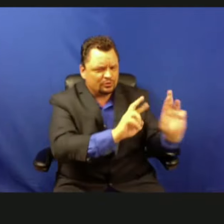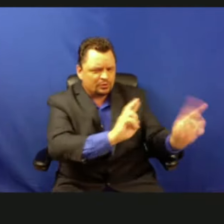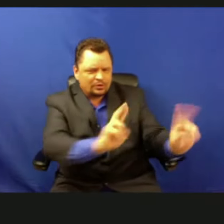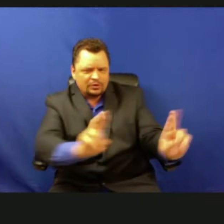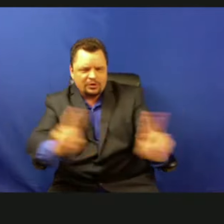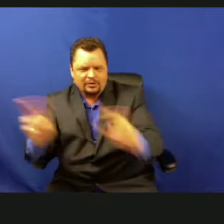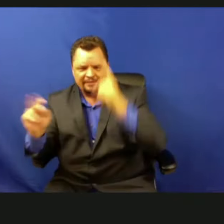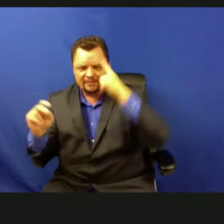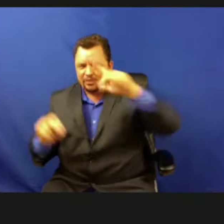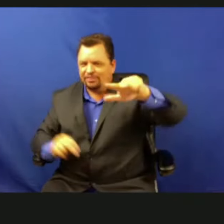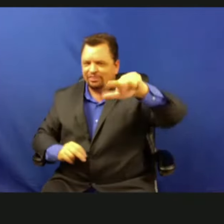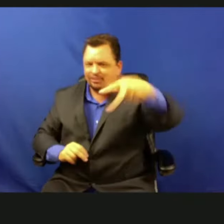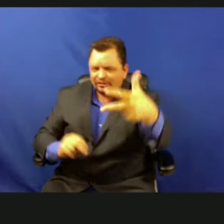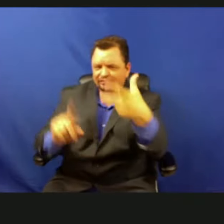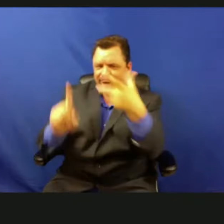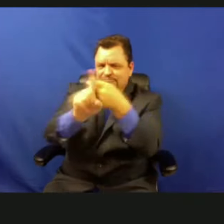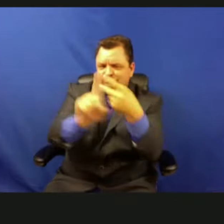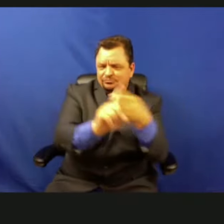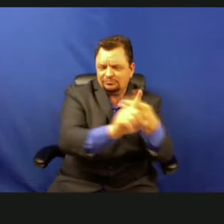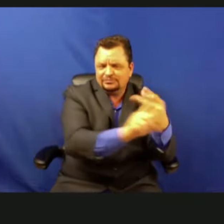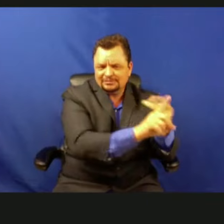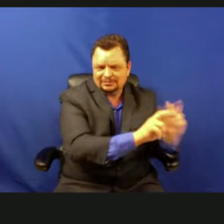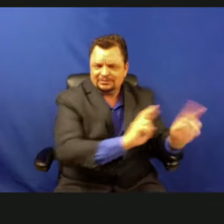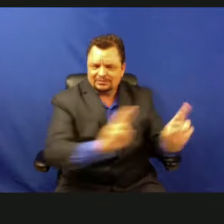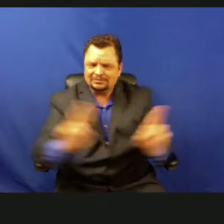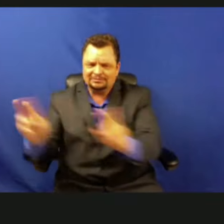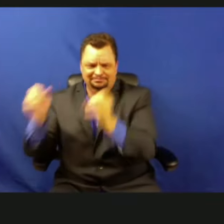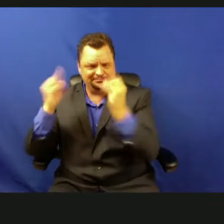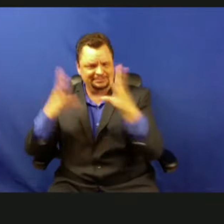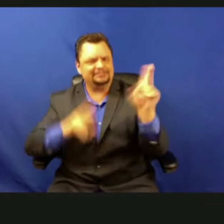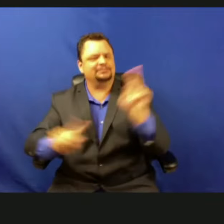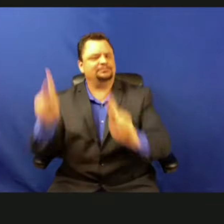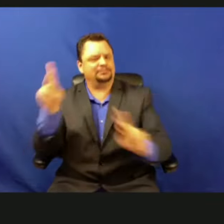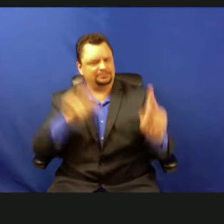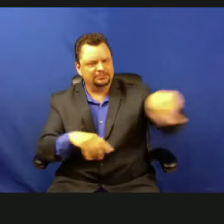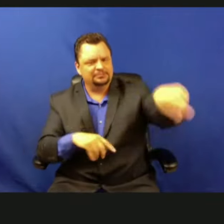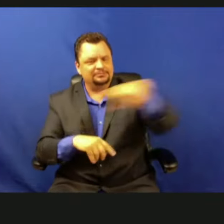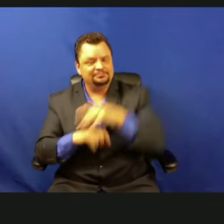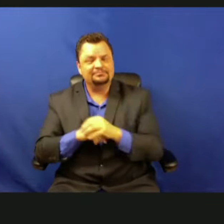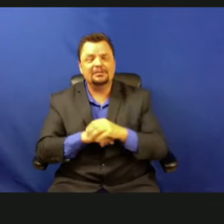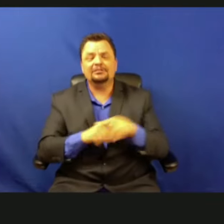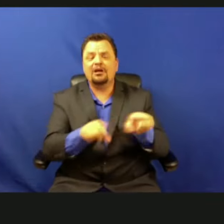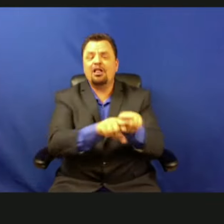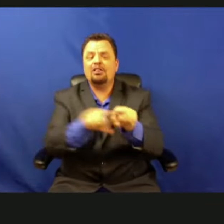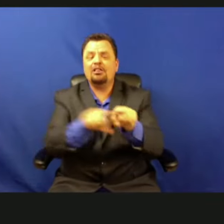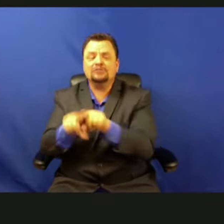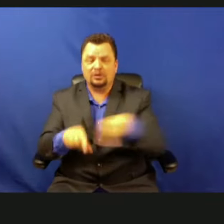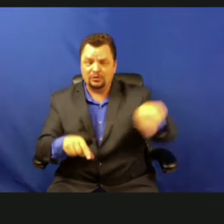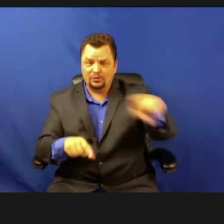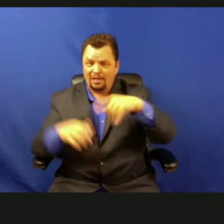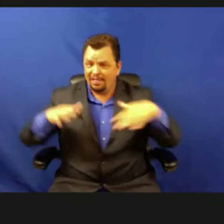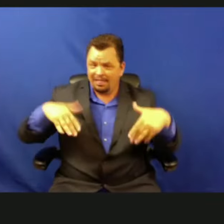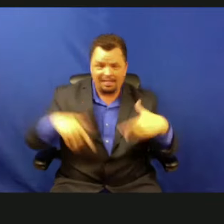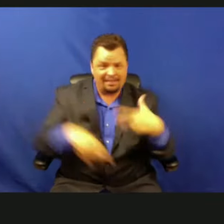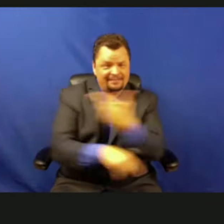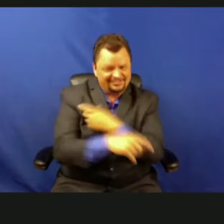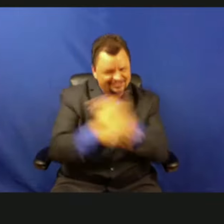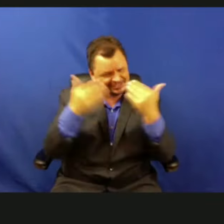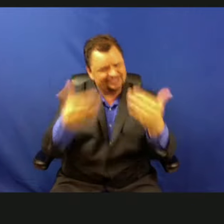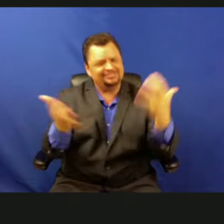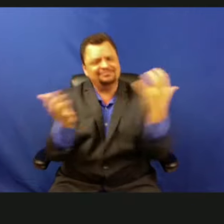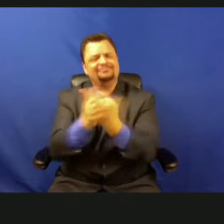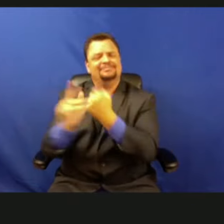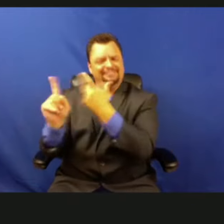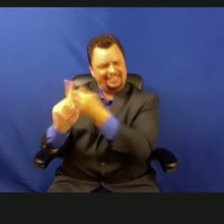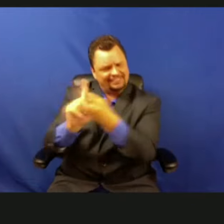to continue to meet the needs of those who want a first or second dose. Thank you. And with that, we'll go to questions. To all members of the media,